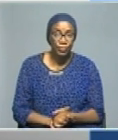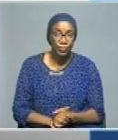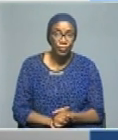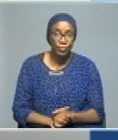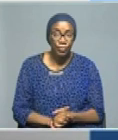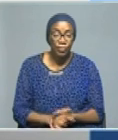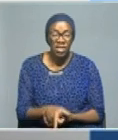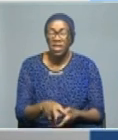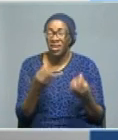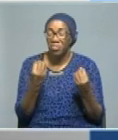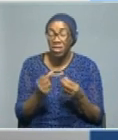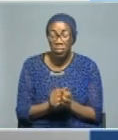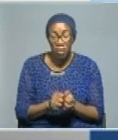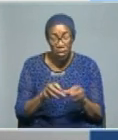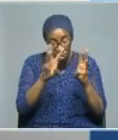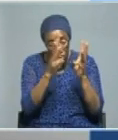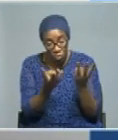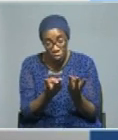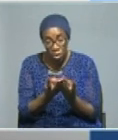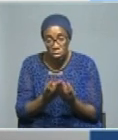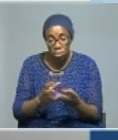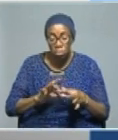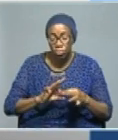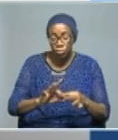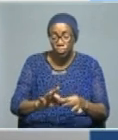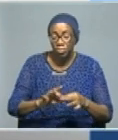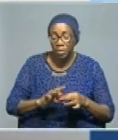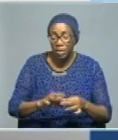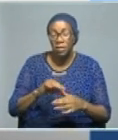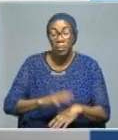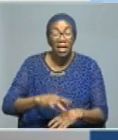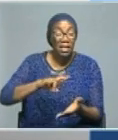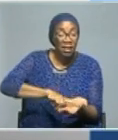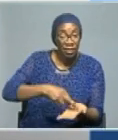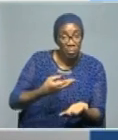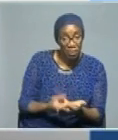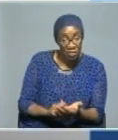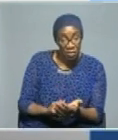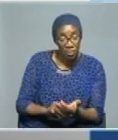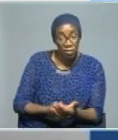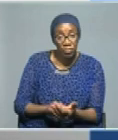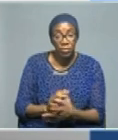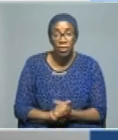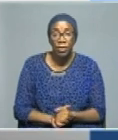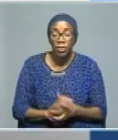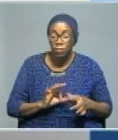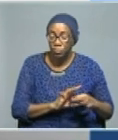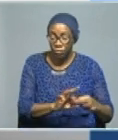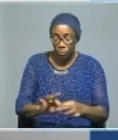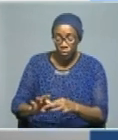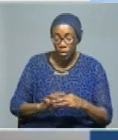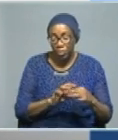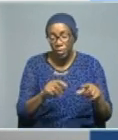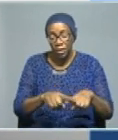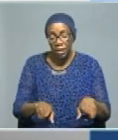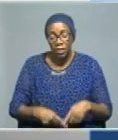partners here, and industry representatives that are networking and creating collaboration opportunities